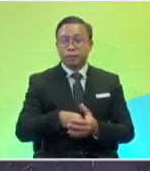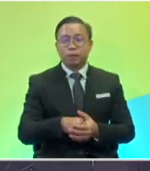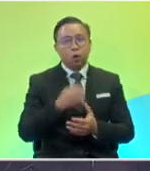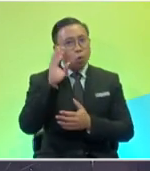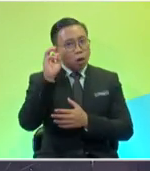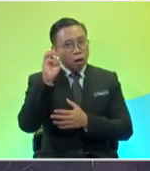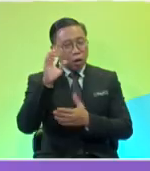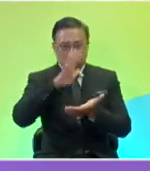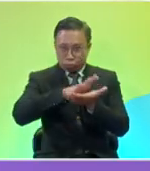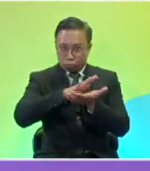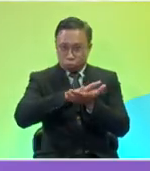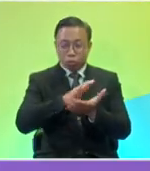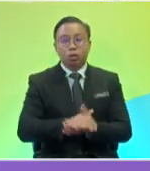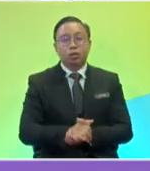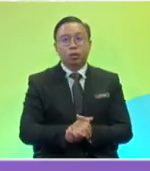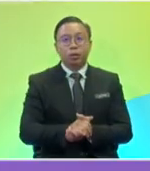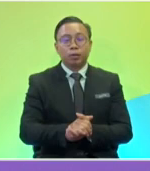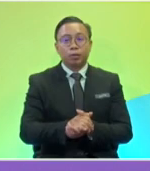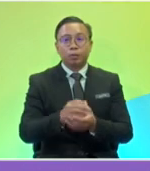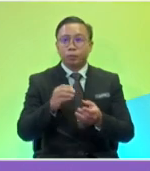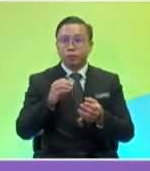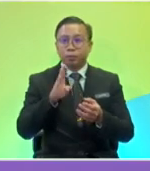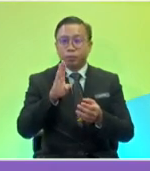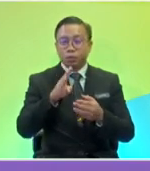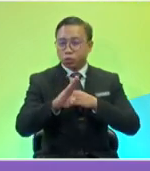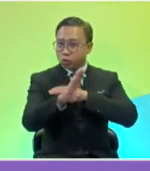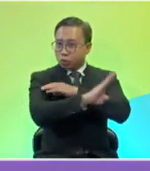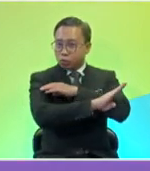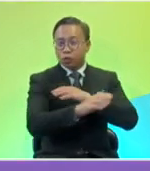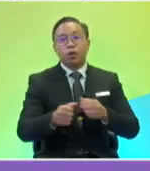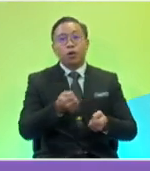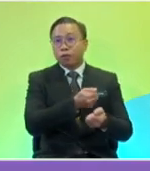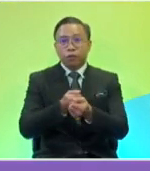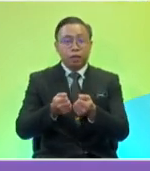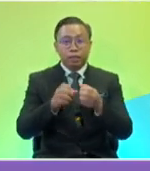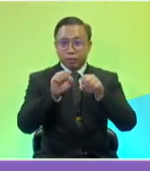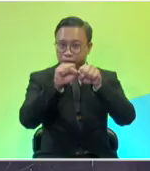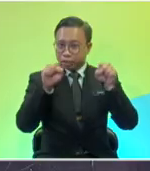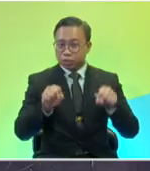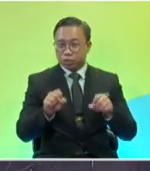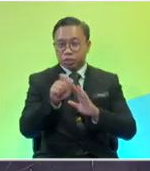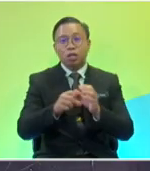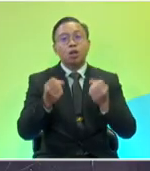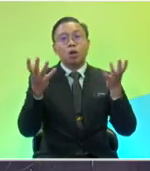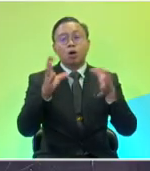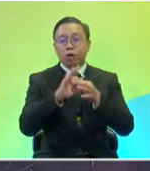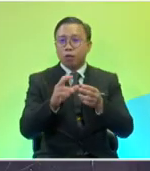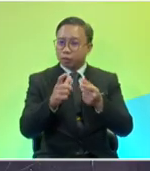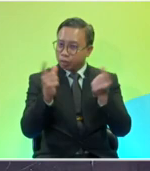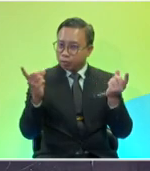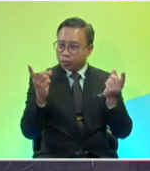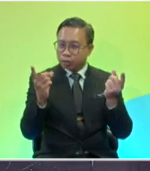Wow, you have the school, you have the beach, and there's also a fire station. There's a lot of different places